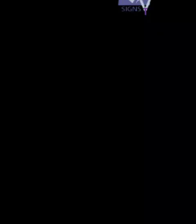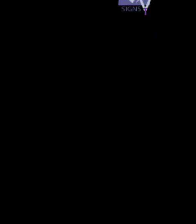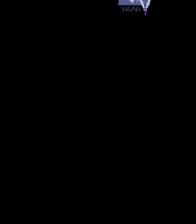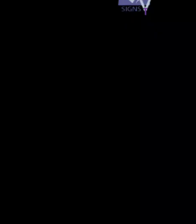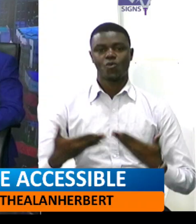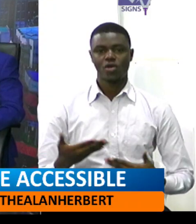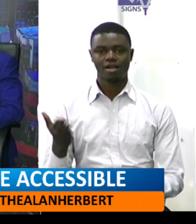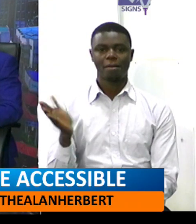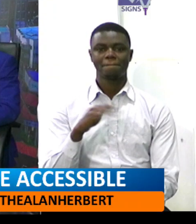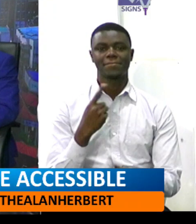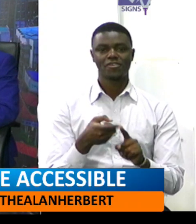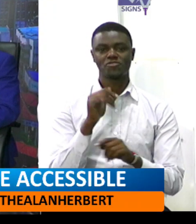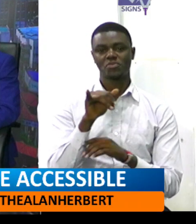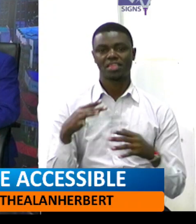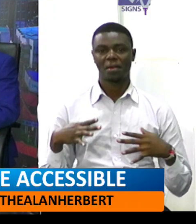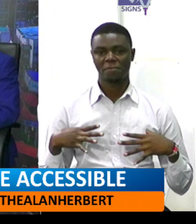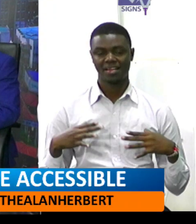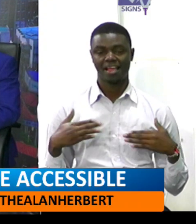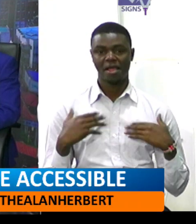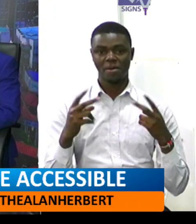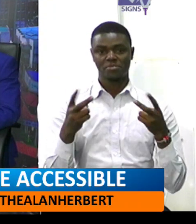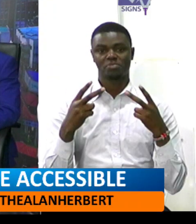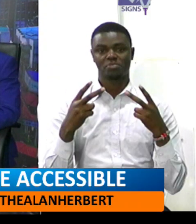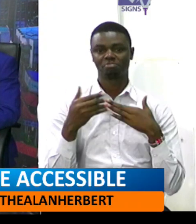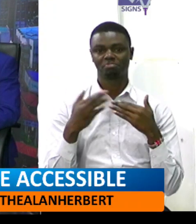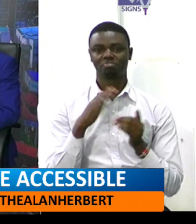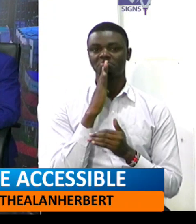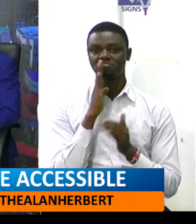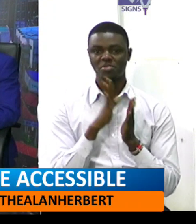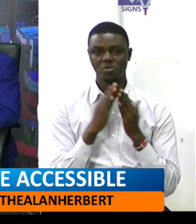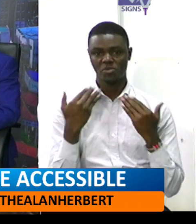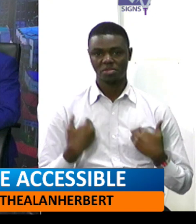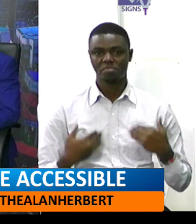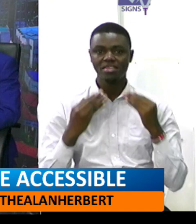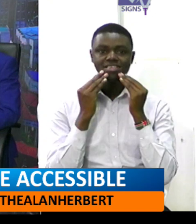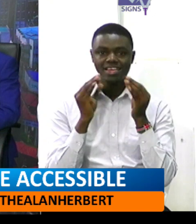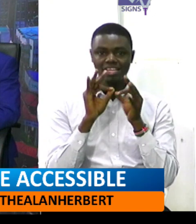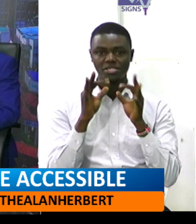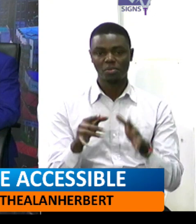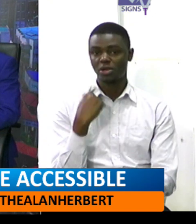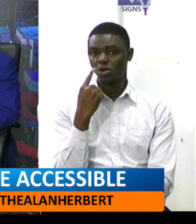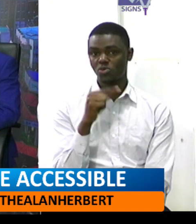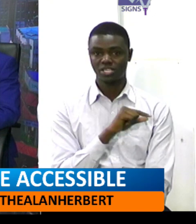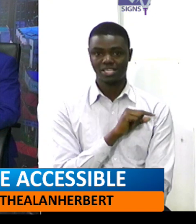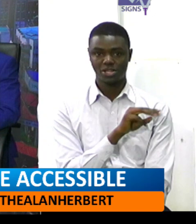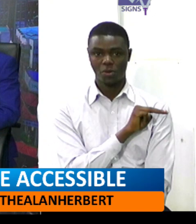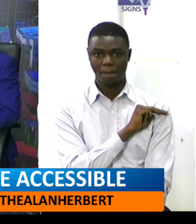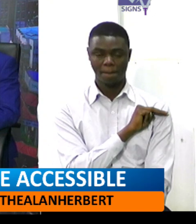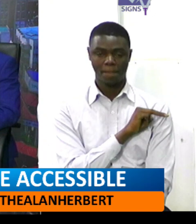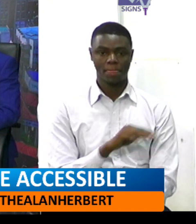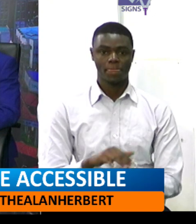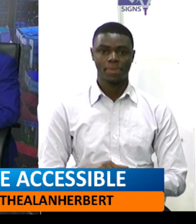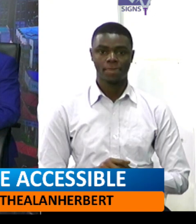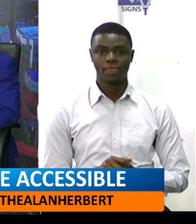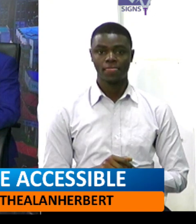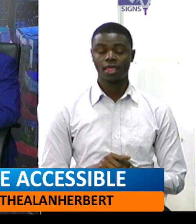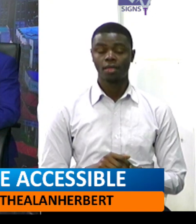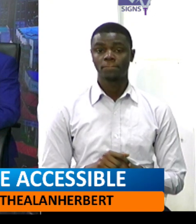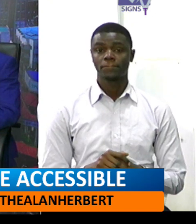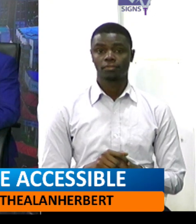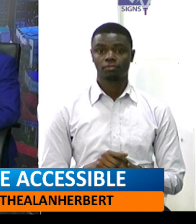Kenya. That break, glad you're still watching Science Breakfast with me, Alan Habert, and the sign language interpreter is Gideon